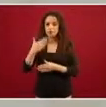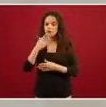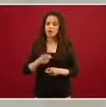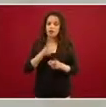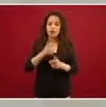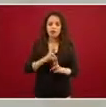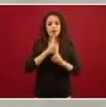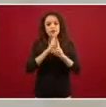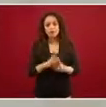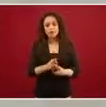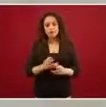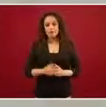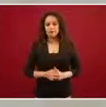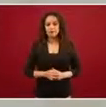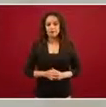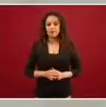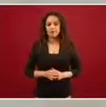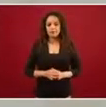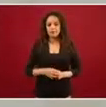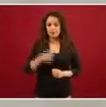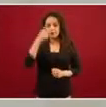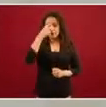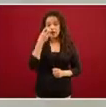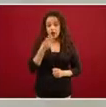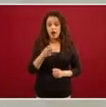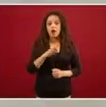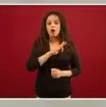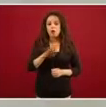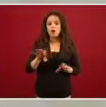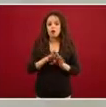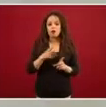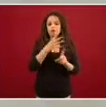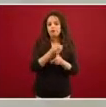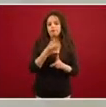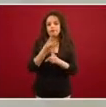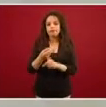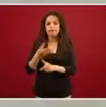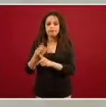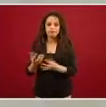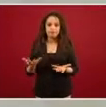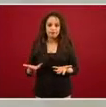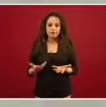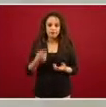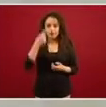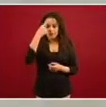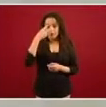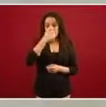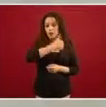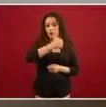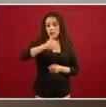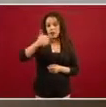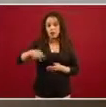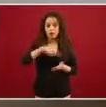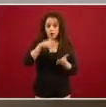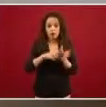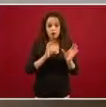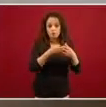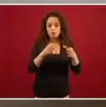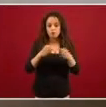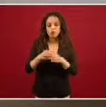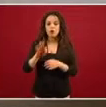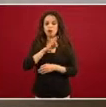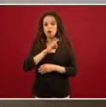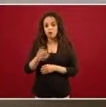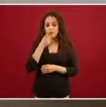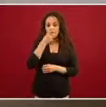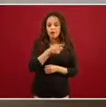the results can come out as quickly as possible, and then the relevant measures can be